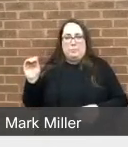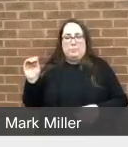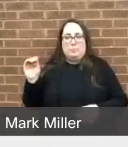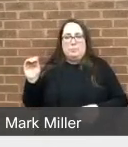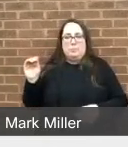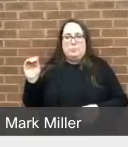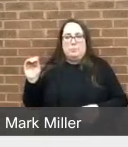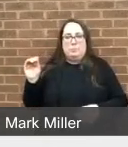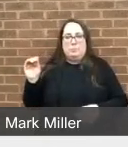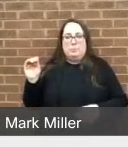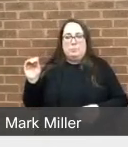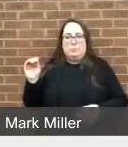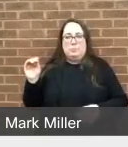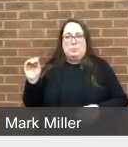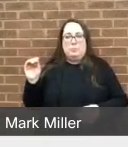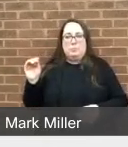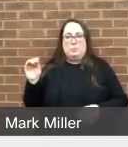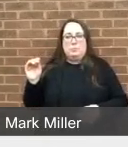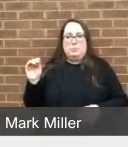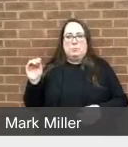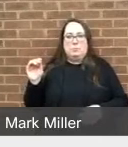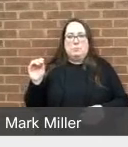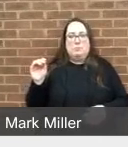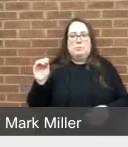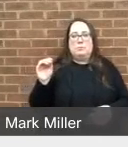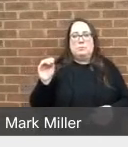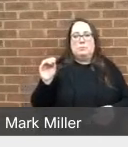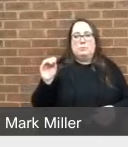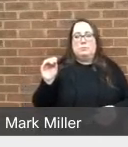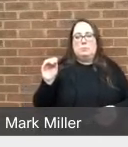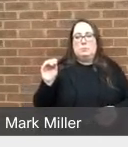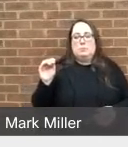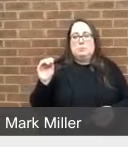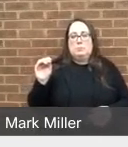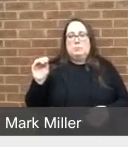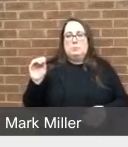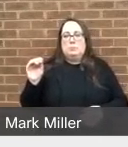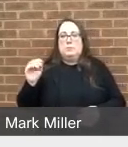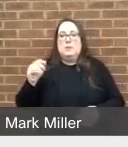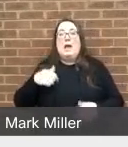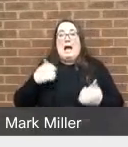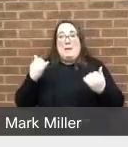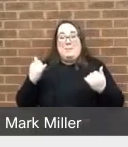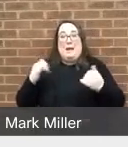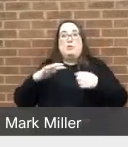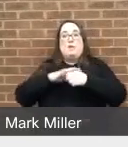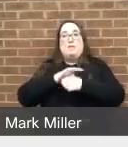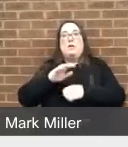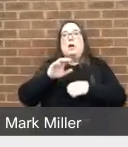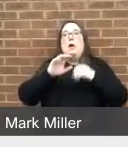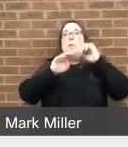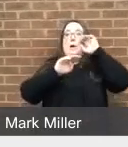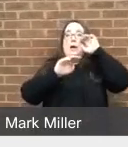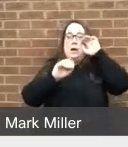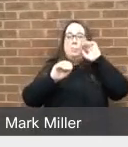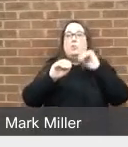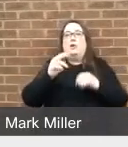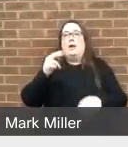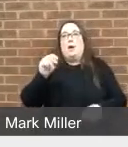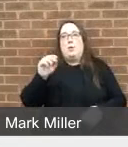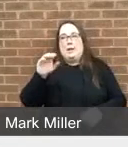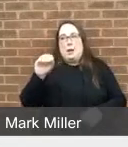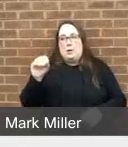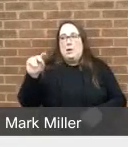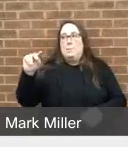I'm now covering, here Montgomery and then Prince George, and then here Fairfax and Prince